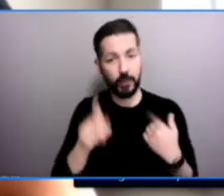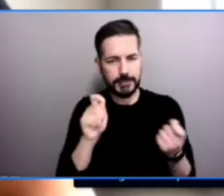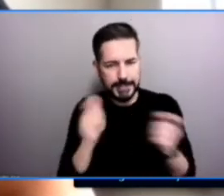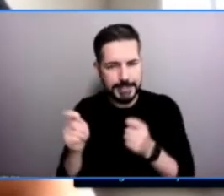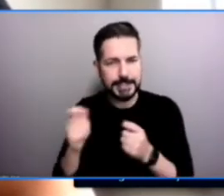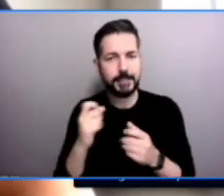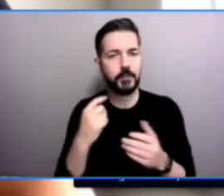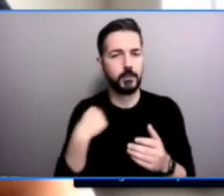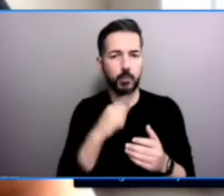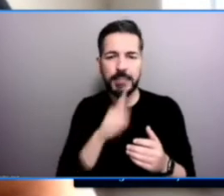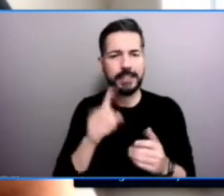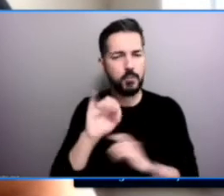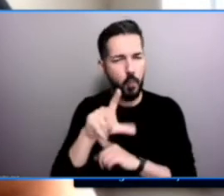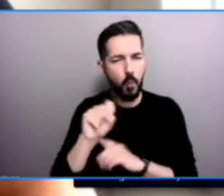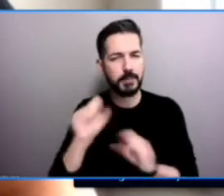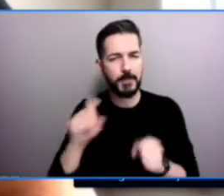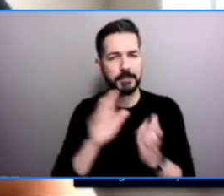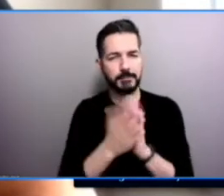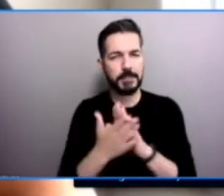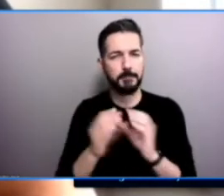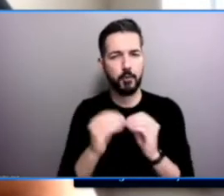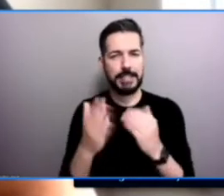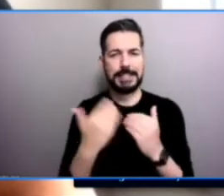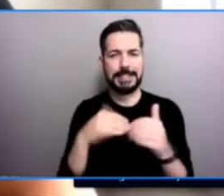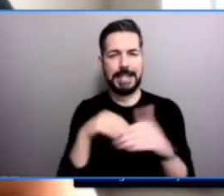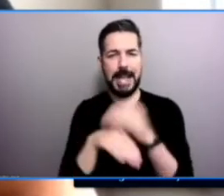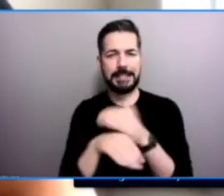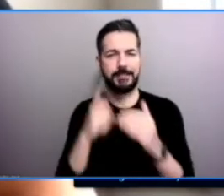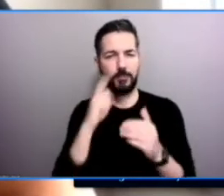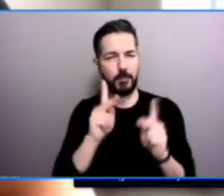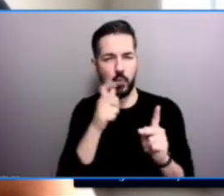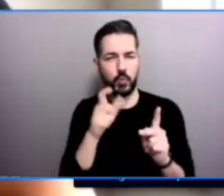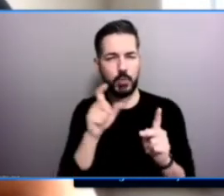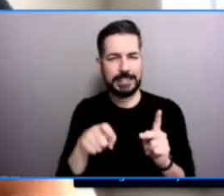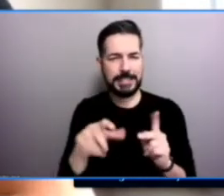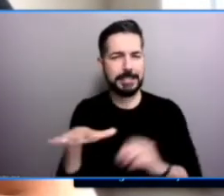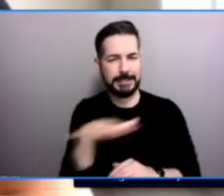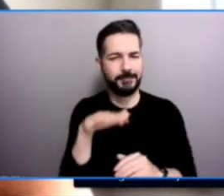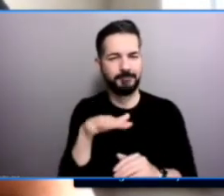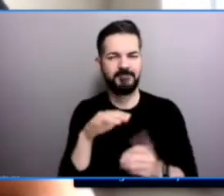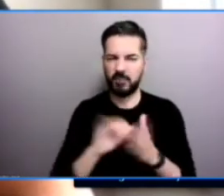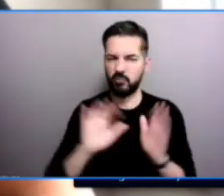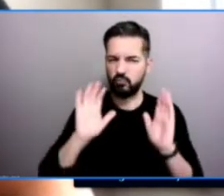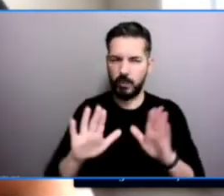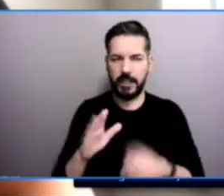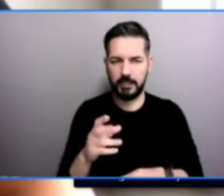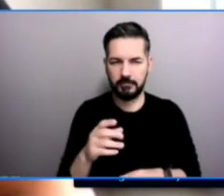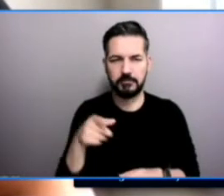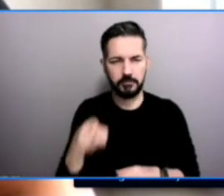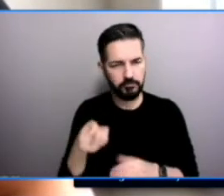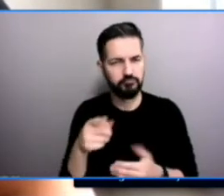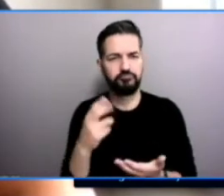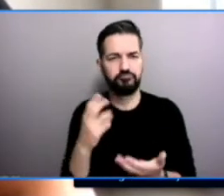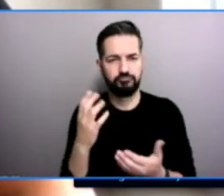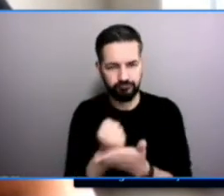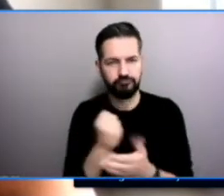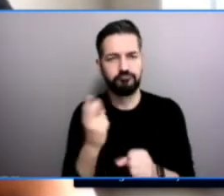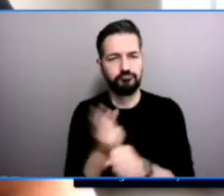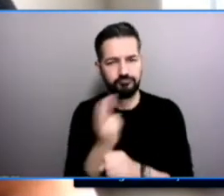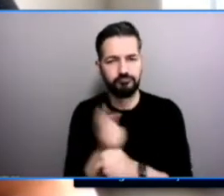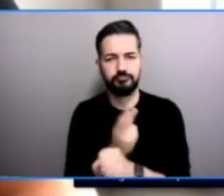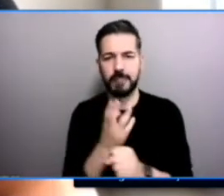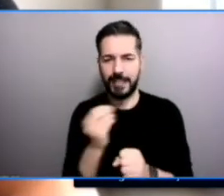Fantastic. I would just quickly say, yeah, we actually never had van access. We did no in-person